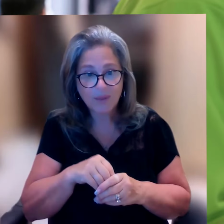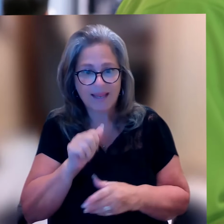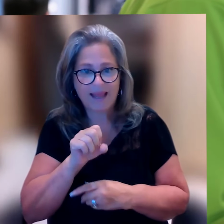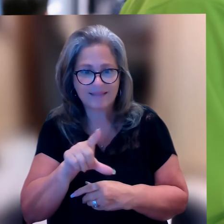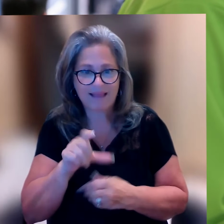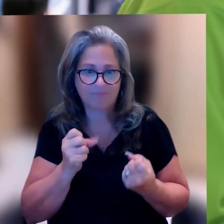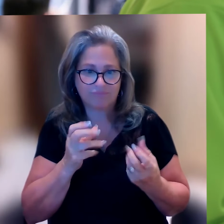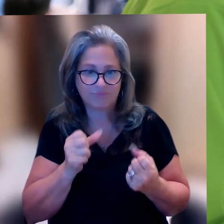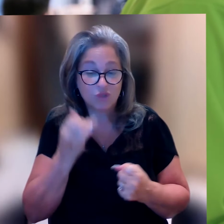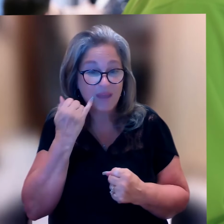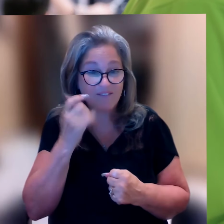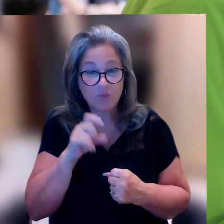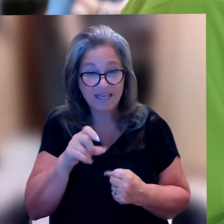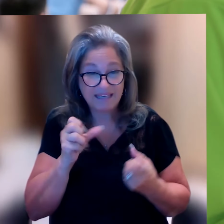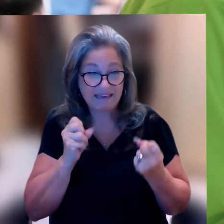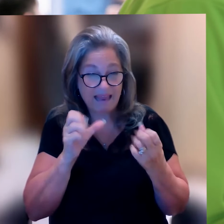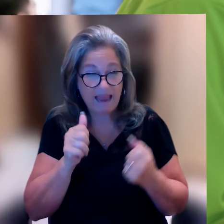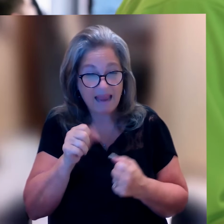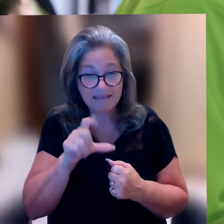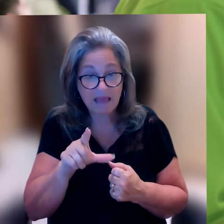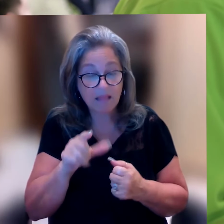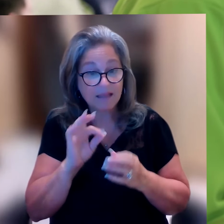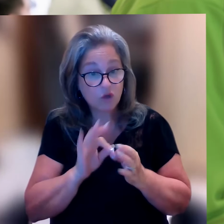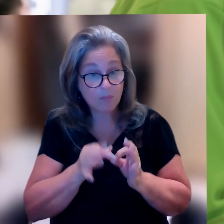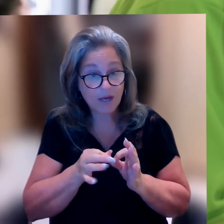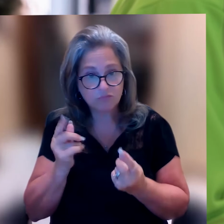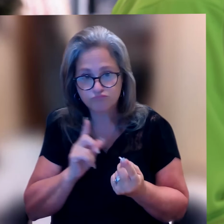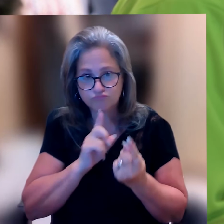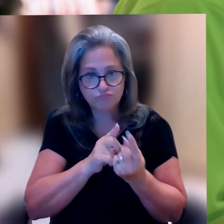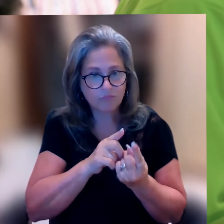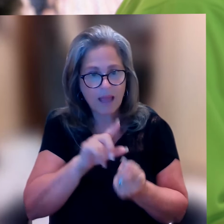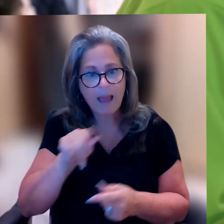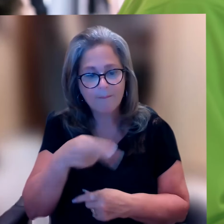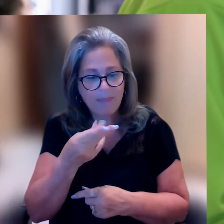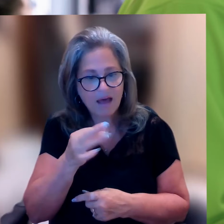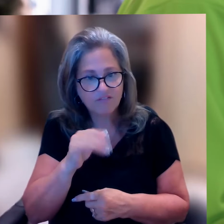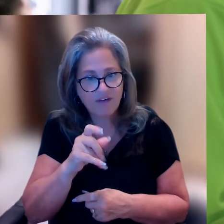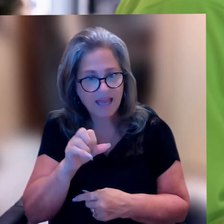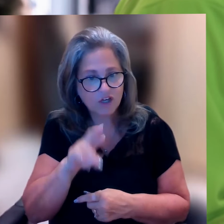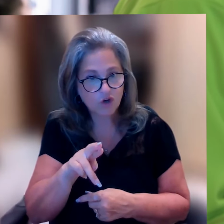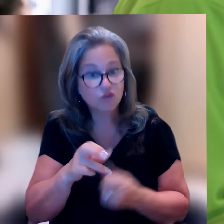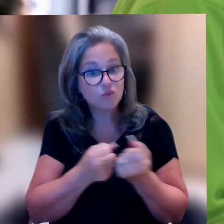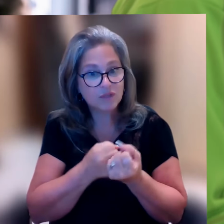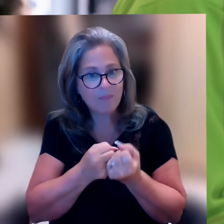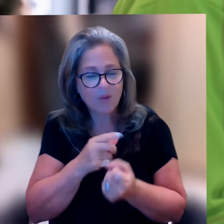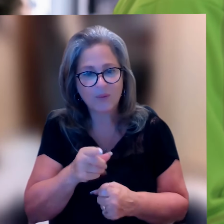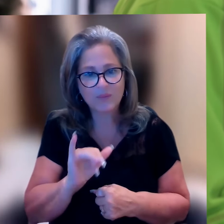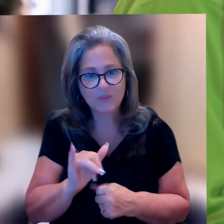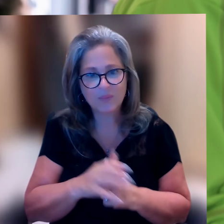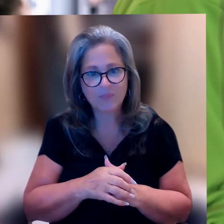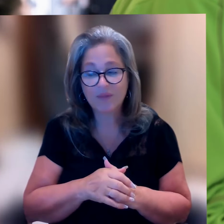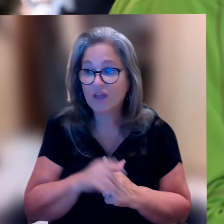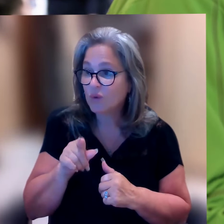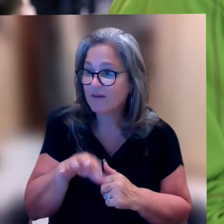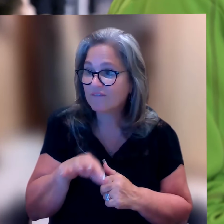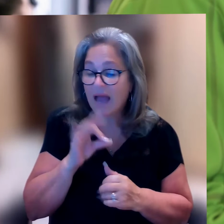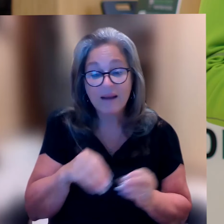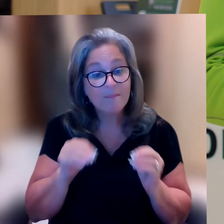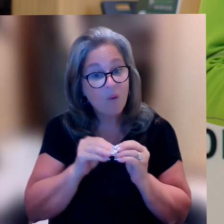ASL. So if anyone needs ASL interpretation, they can absolutely go to one of our Pathfinders for support as well. Excellent. And you can find